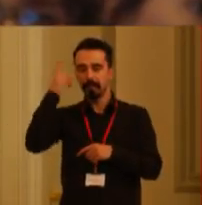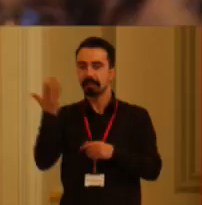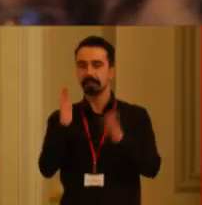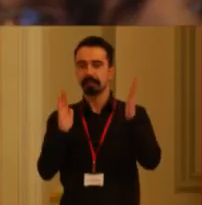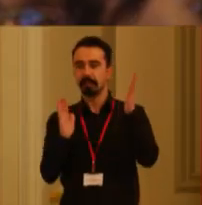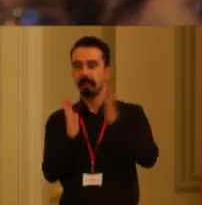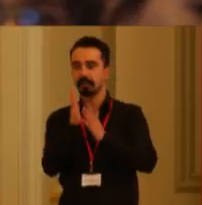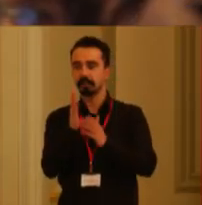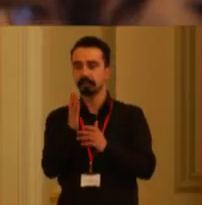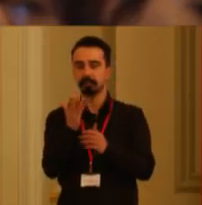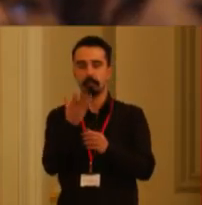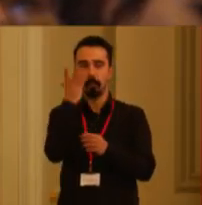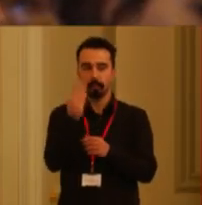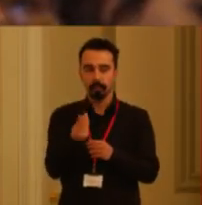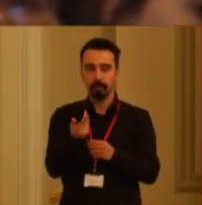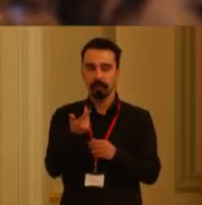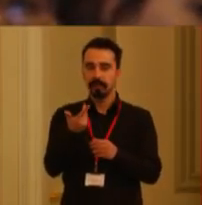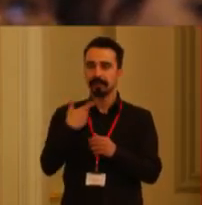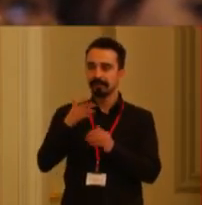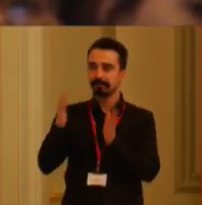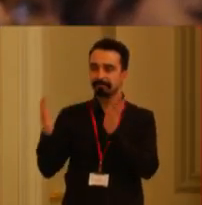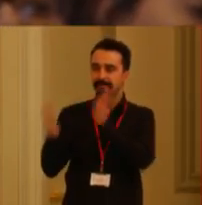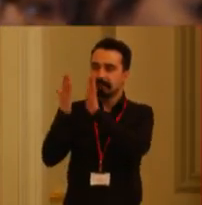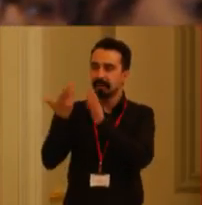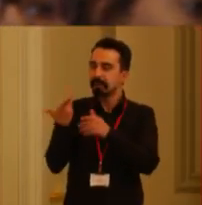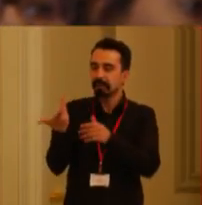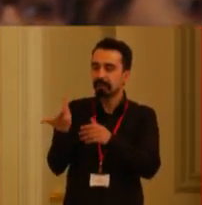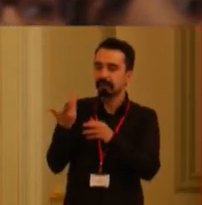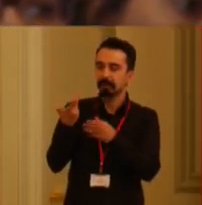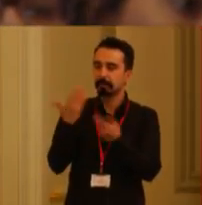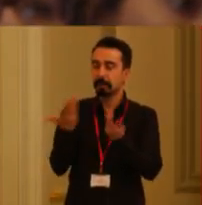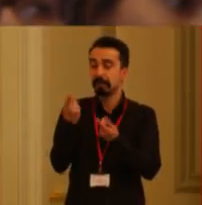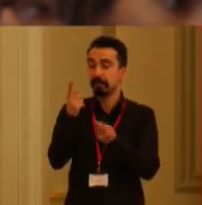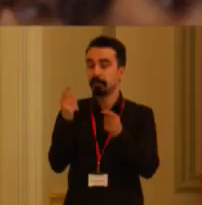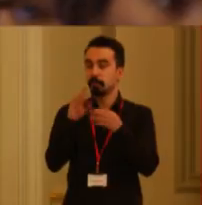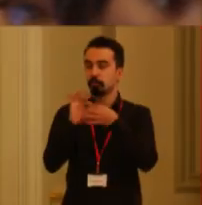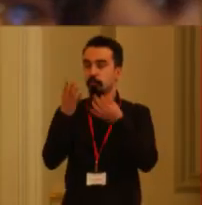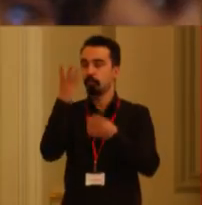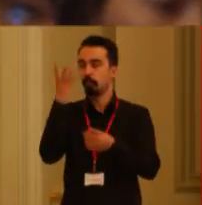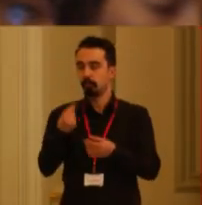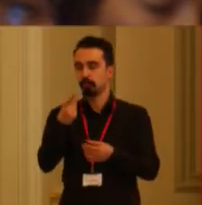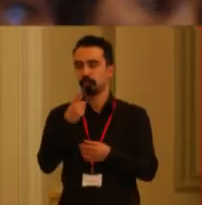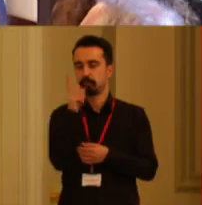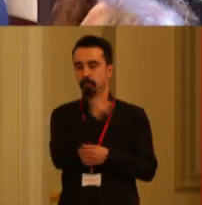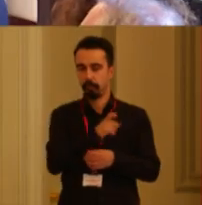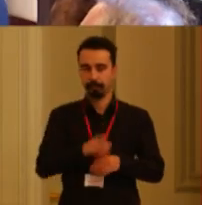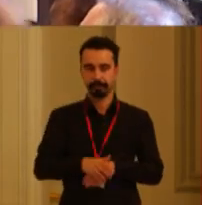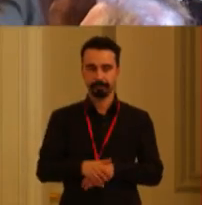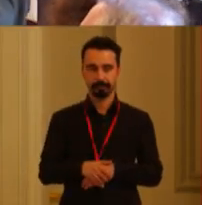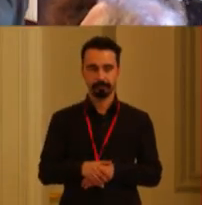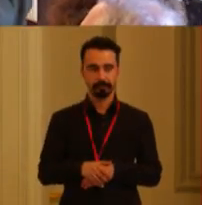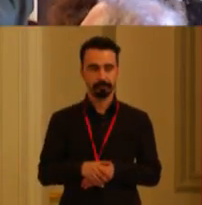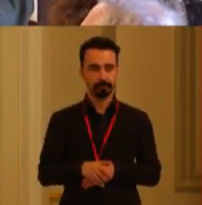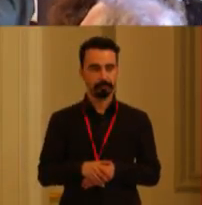of strict parenting, were there people like me? I don't want to say that we rebelled, but what sort